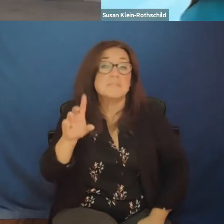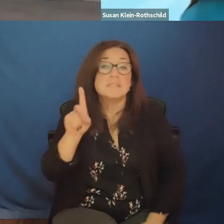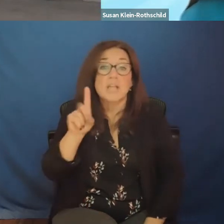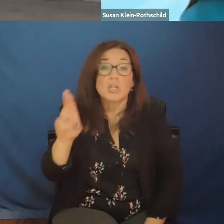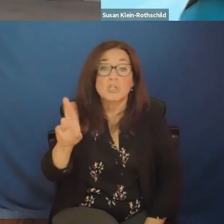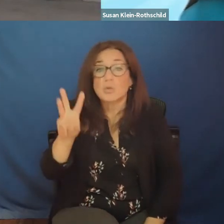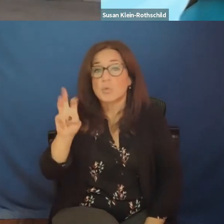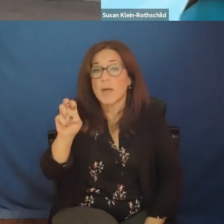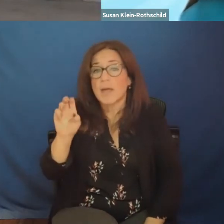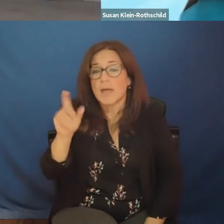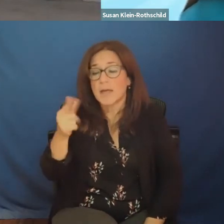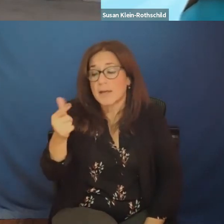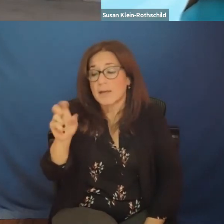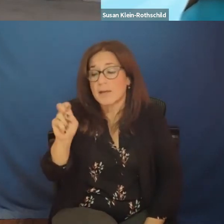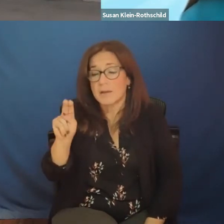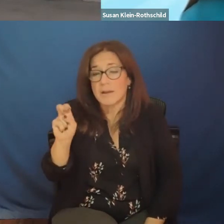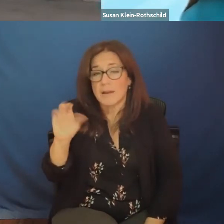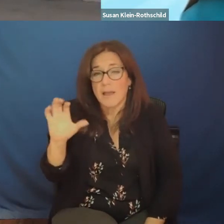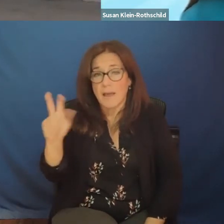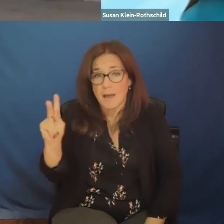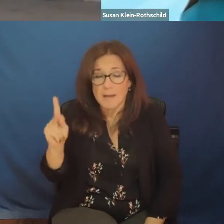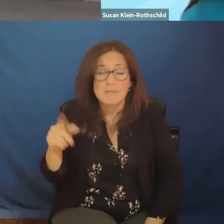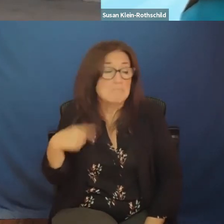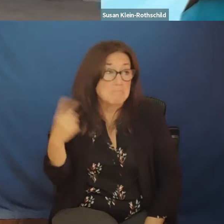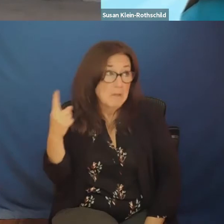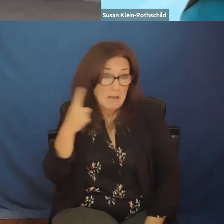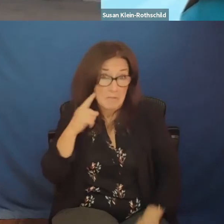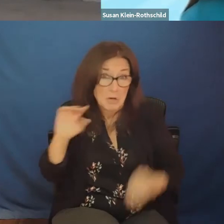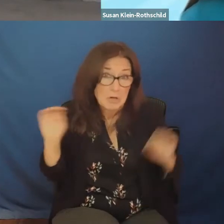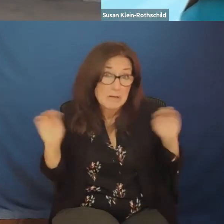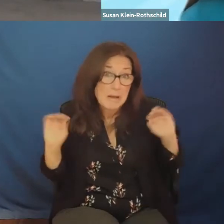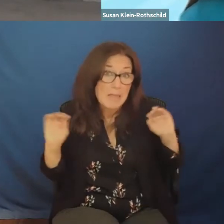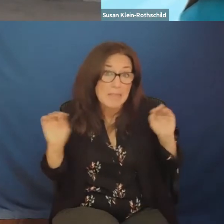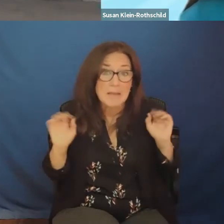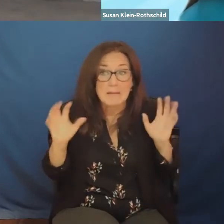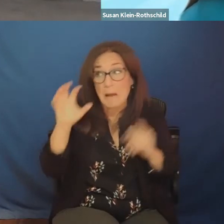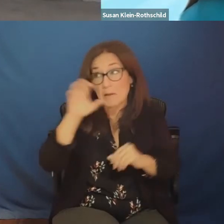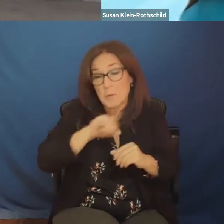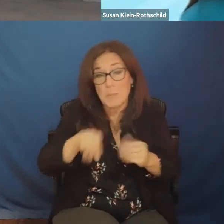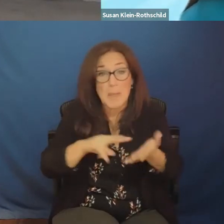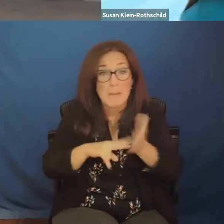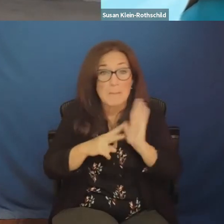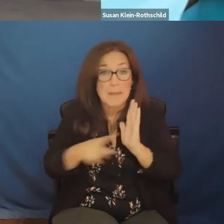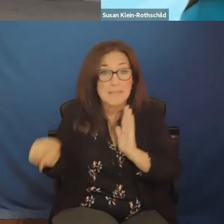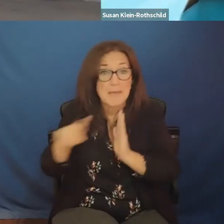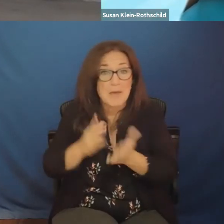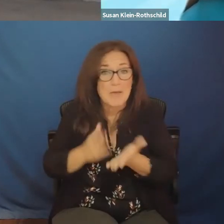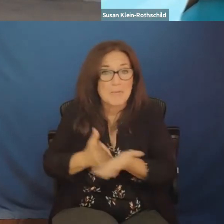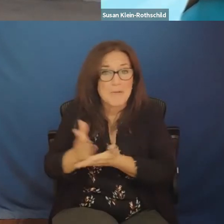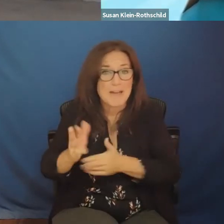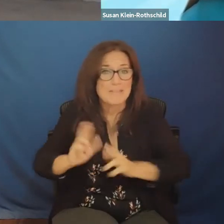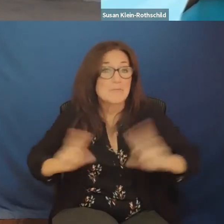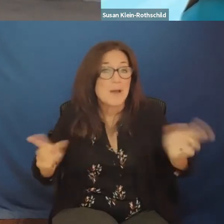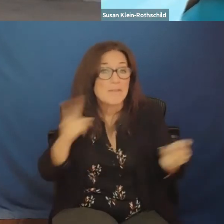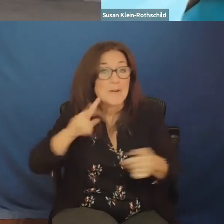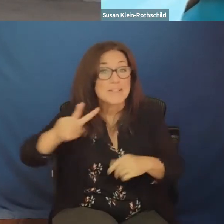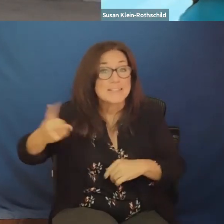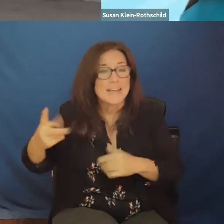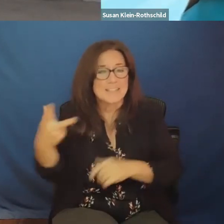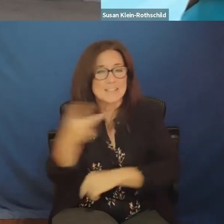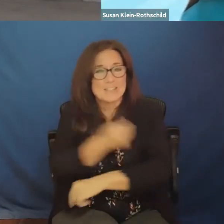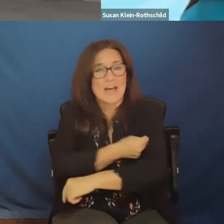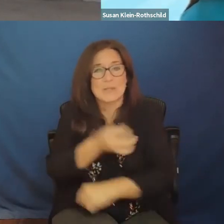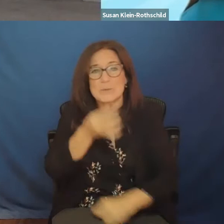any side effects, so hopefully that means that they sailed through. They did. And they'll be ready for their second shot soon. Okay. And